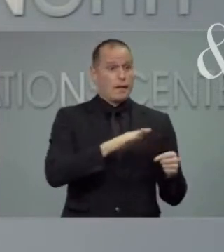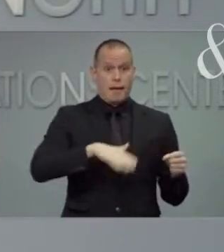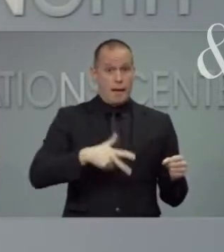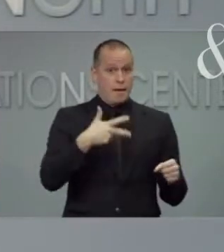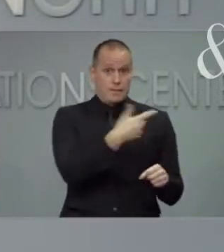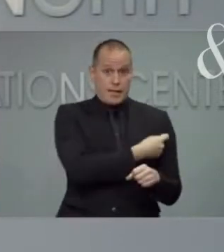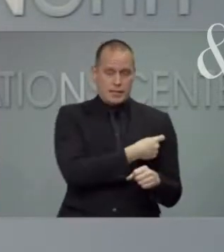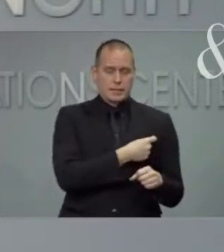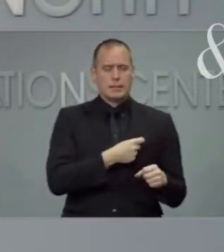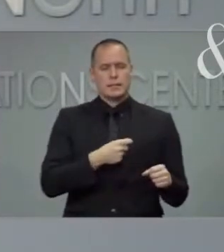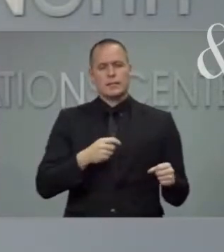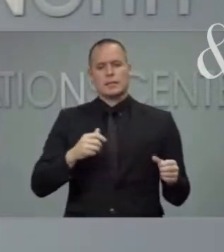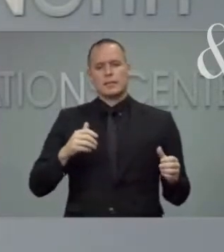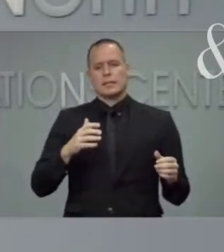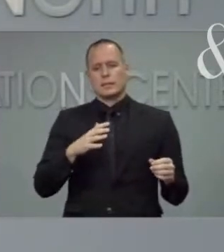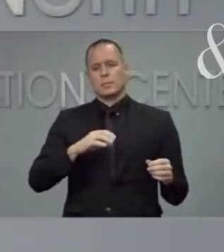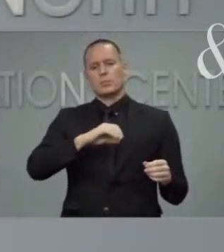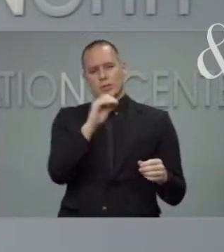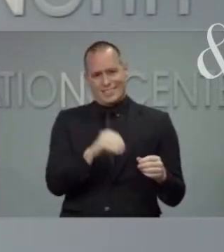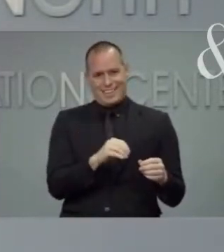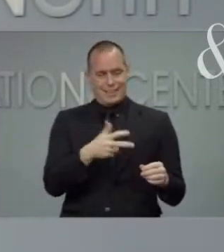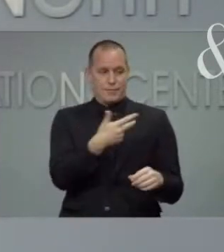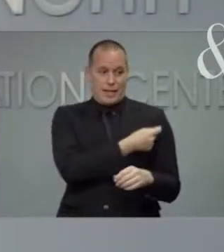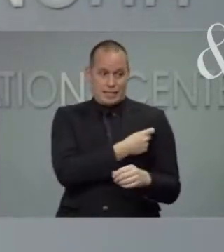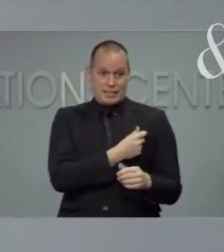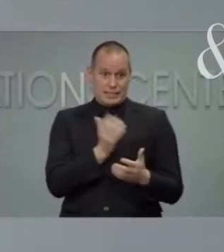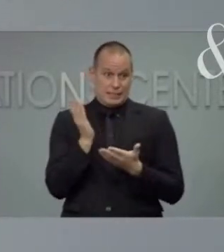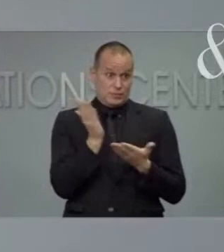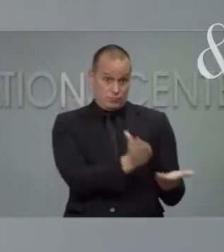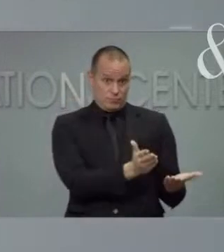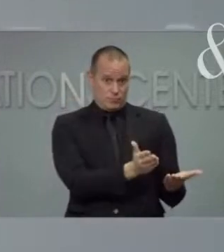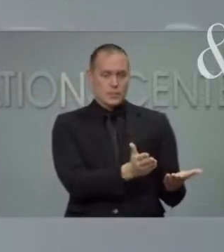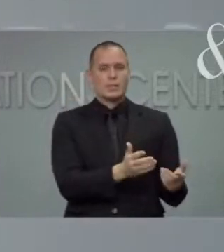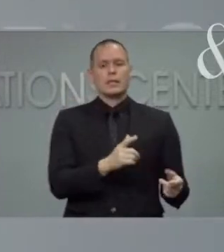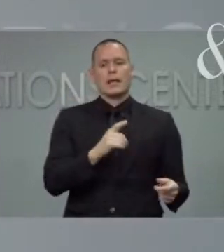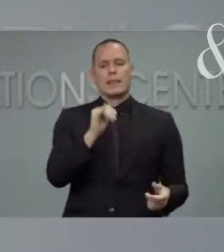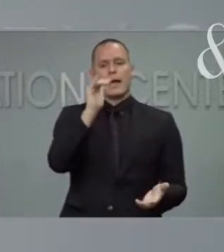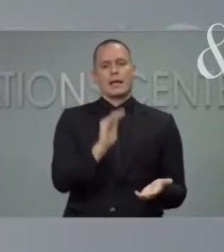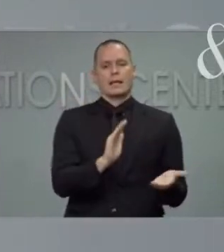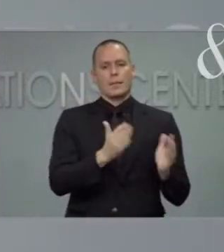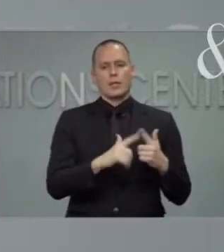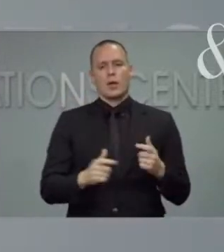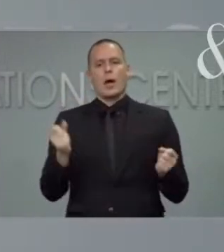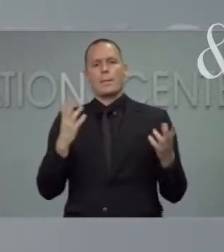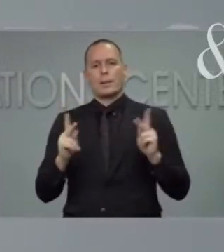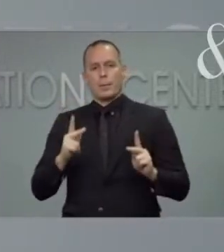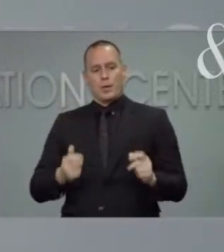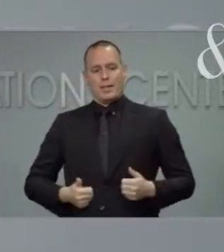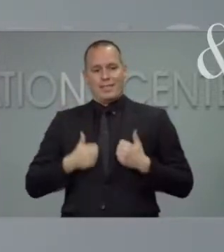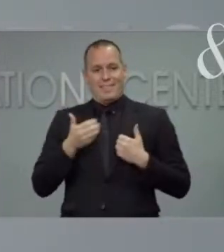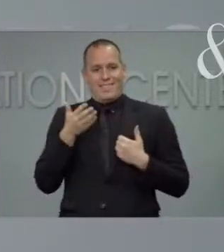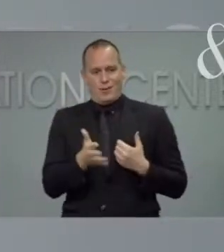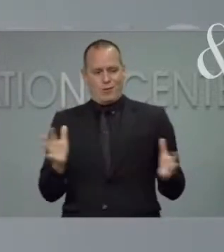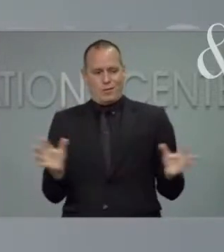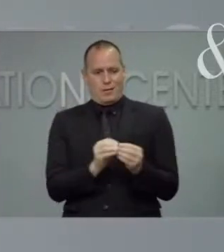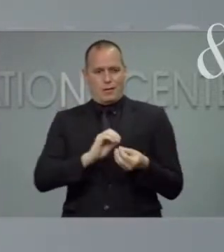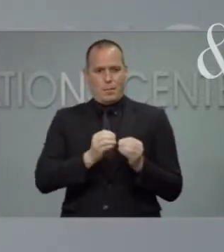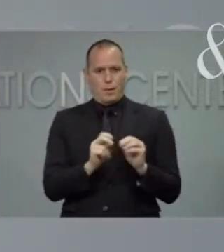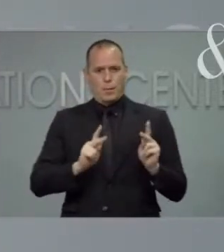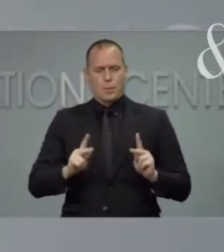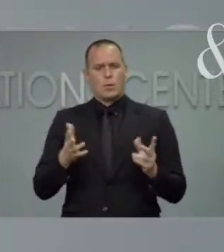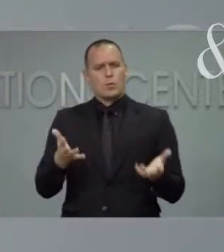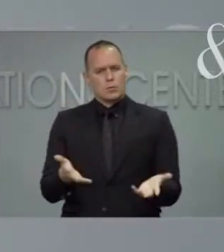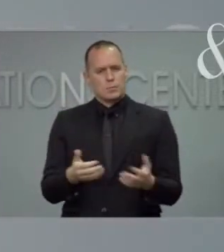in a county. Can you talk a little bit about that decision and why you think pushing vaccines to those areas will change